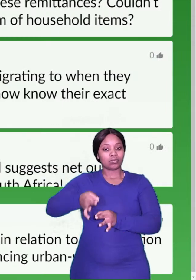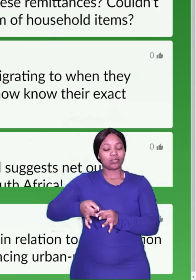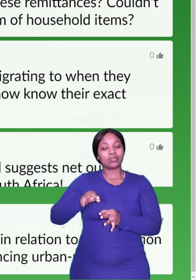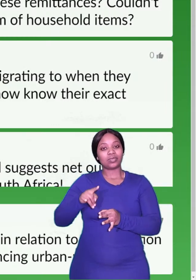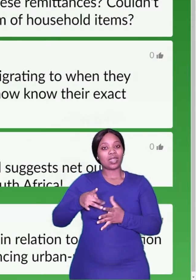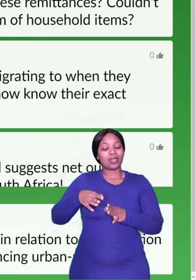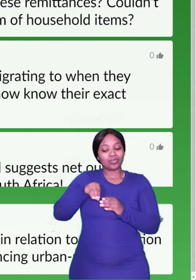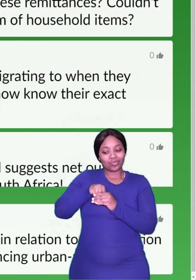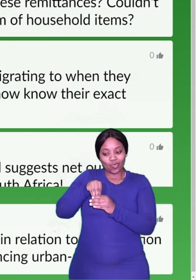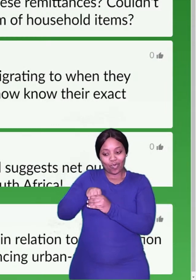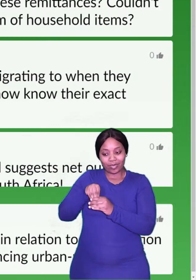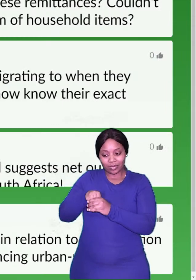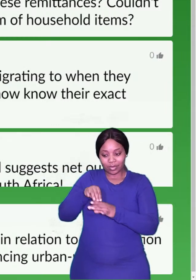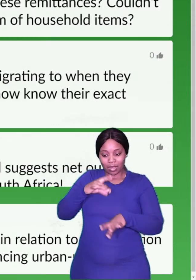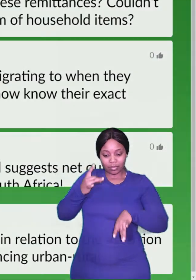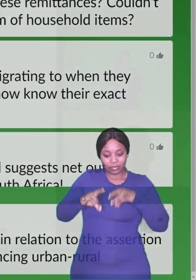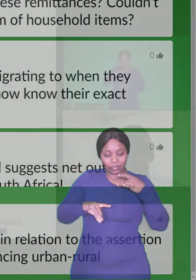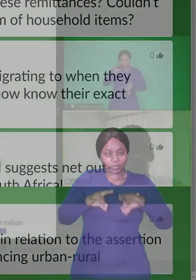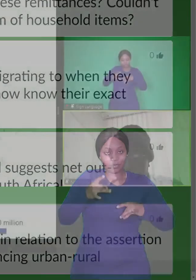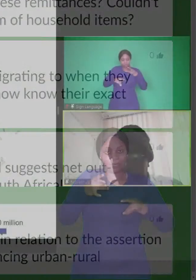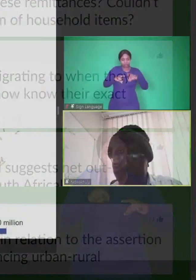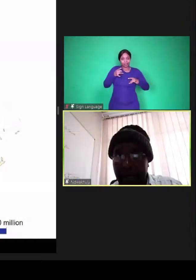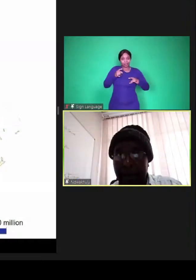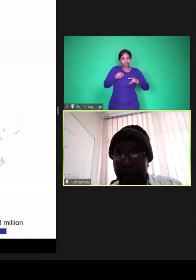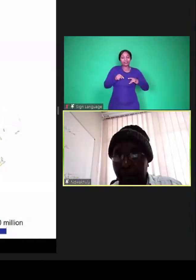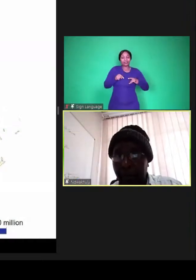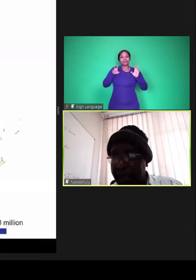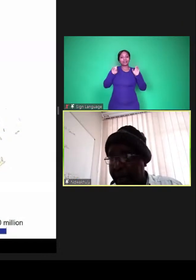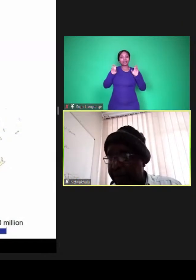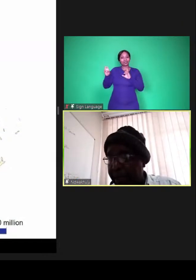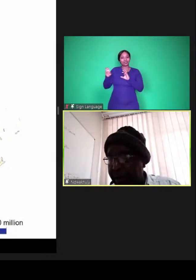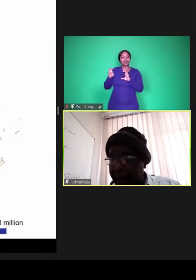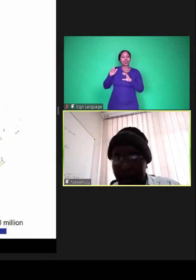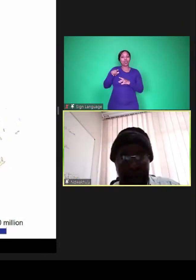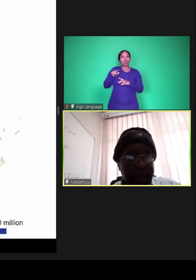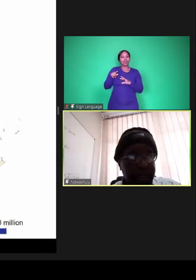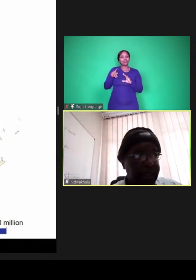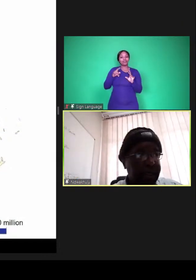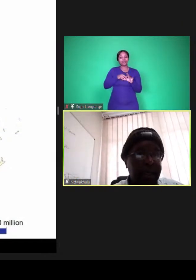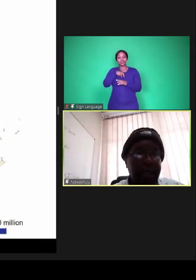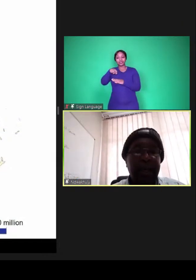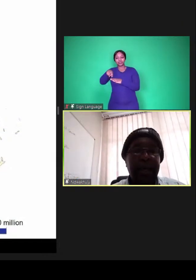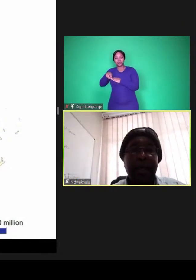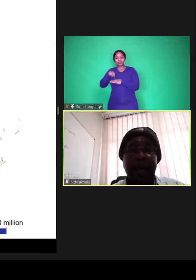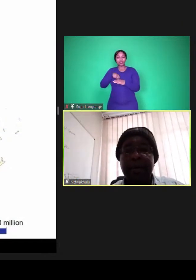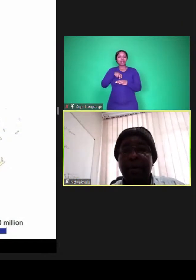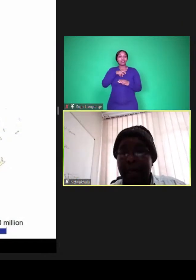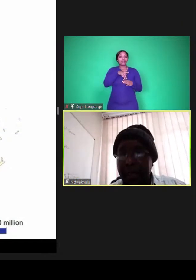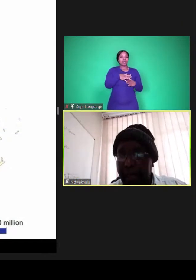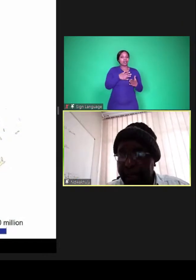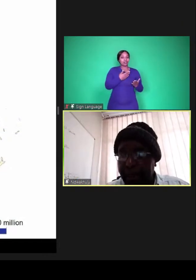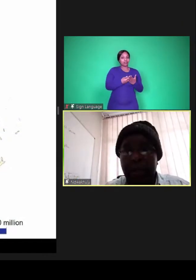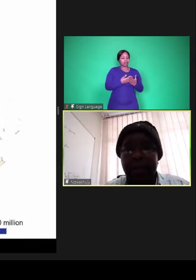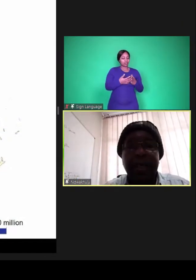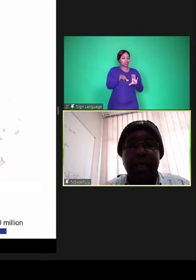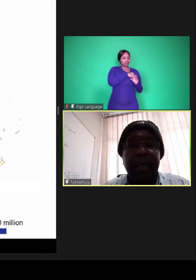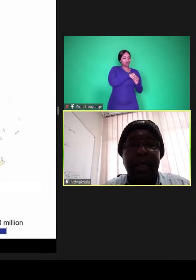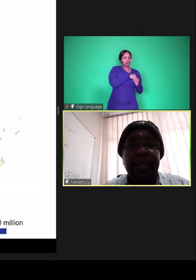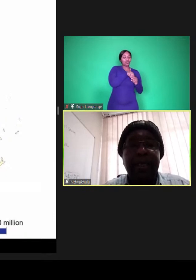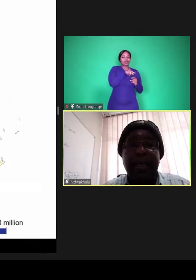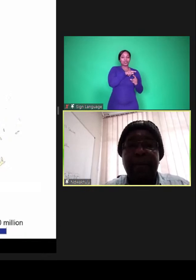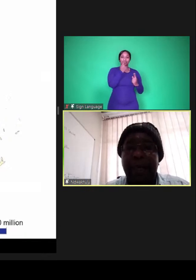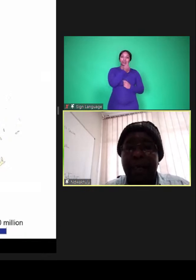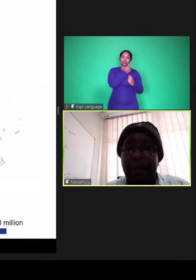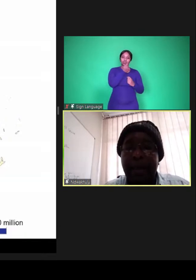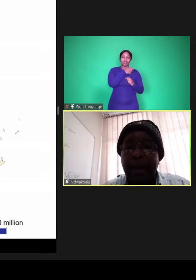also rooting it within the context of rural-urban migration. And again, migration within